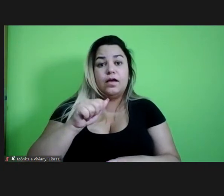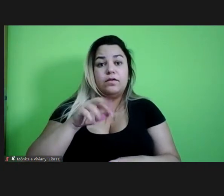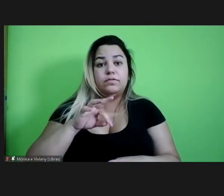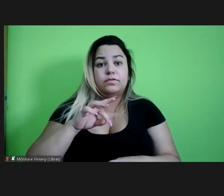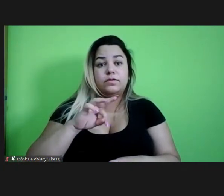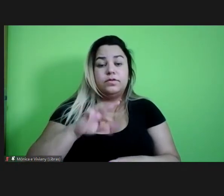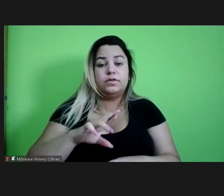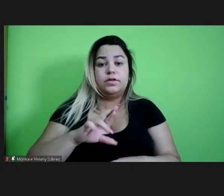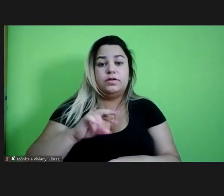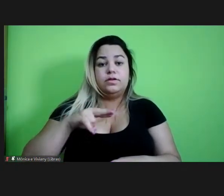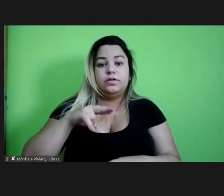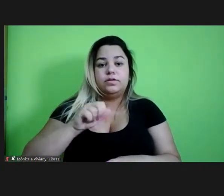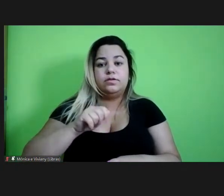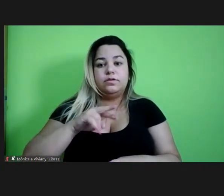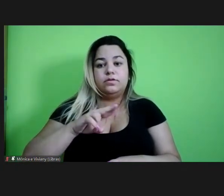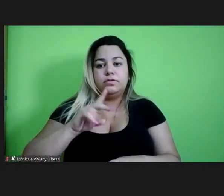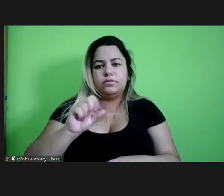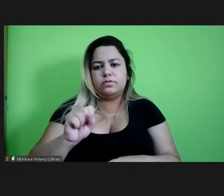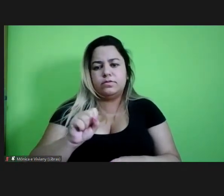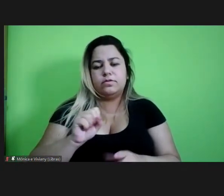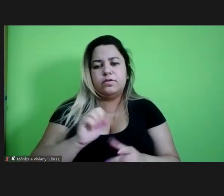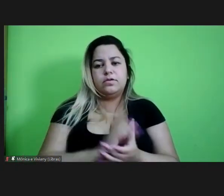build